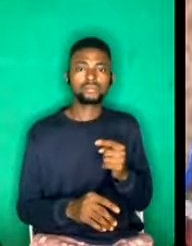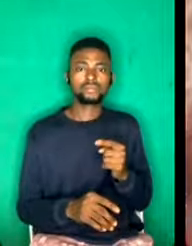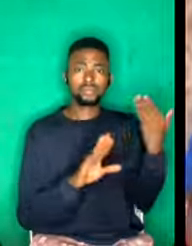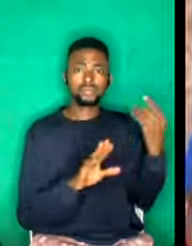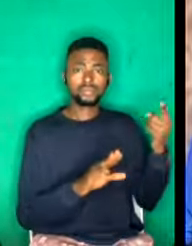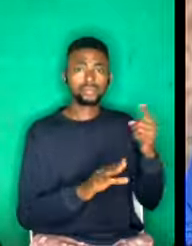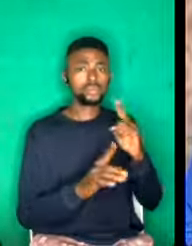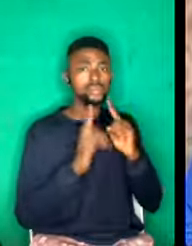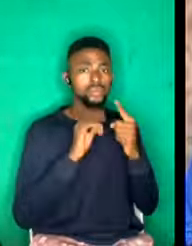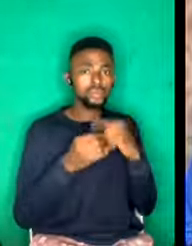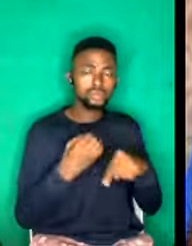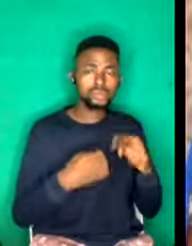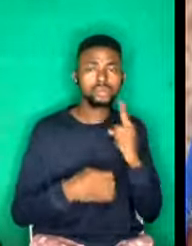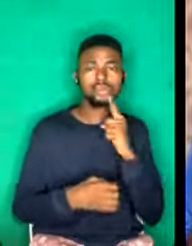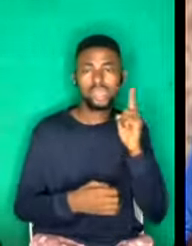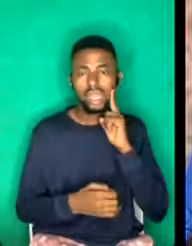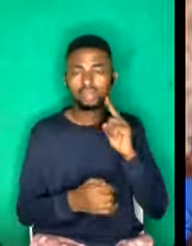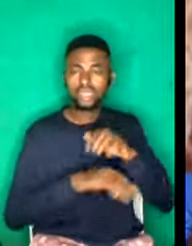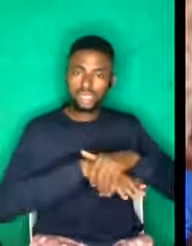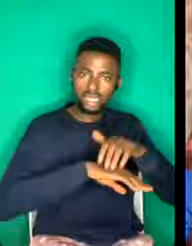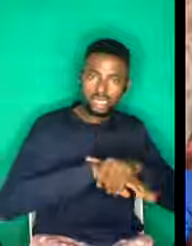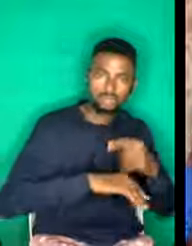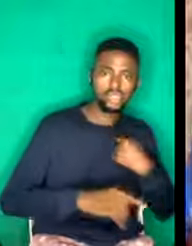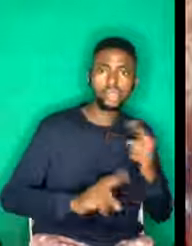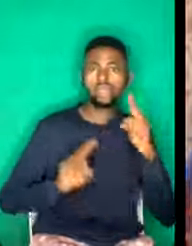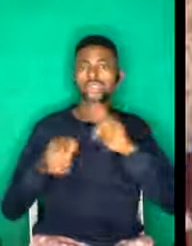English, me go to school, me go school, and all that.